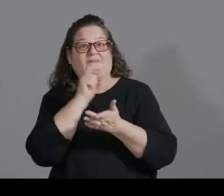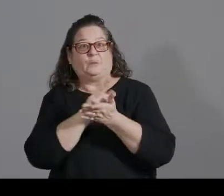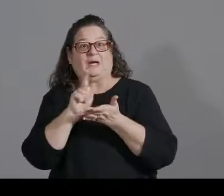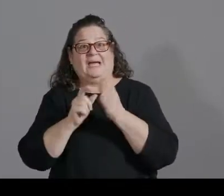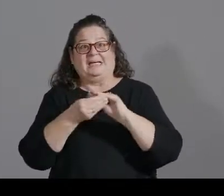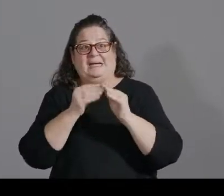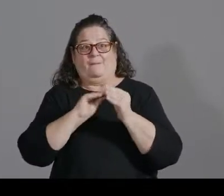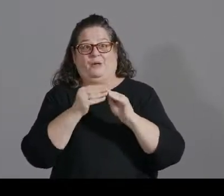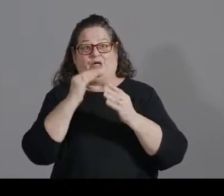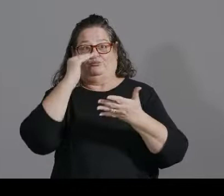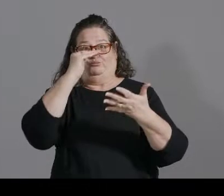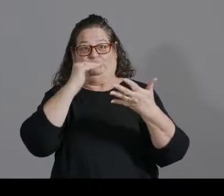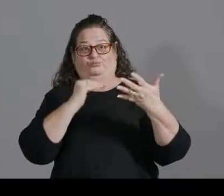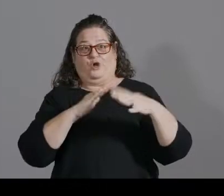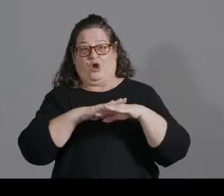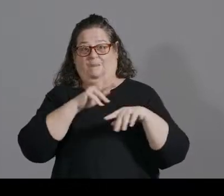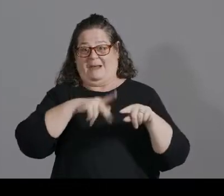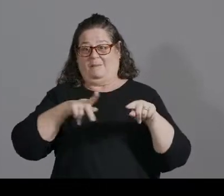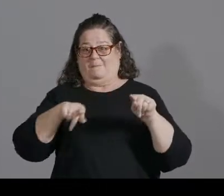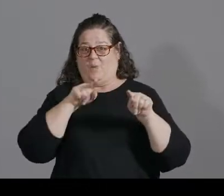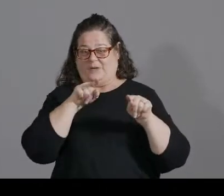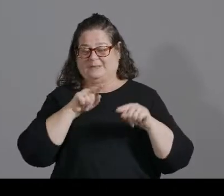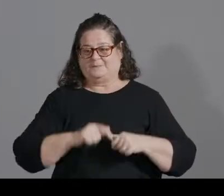look at the weeks of,